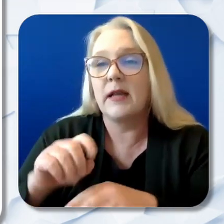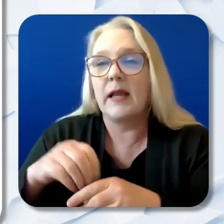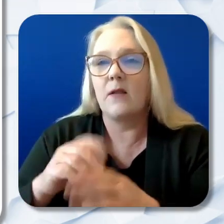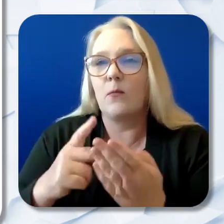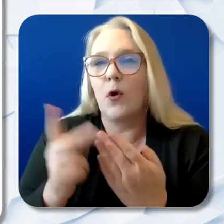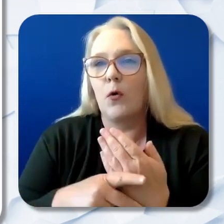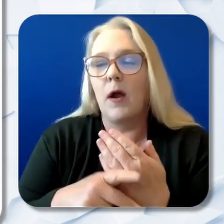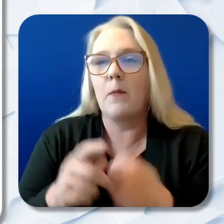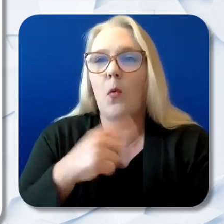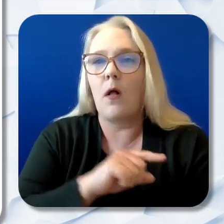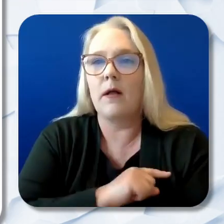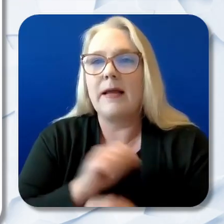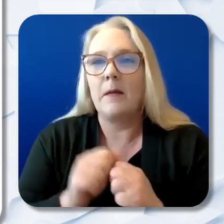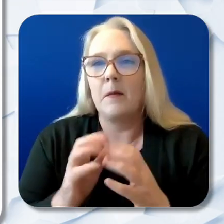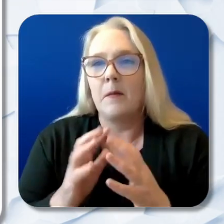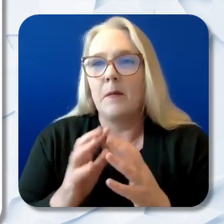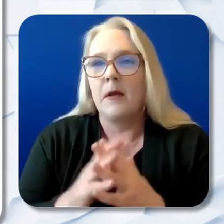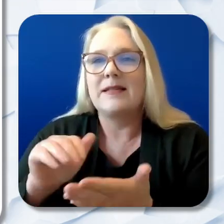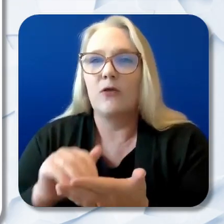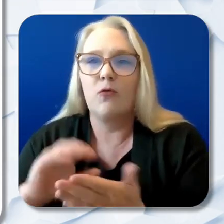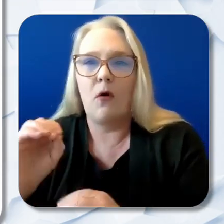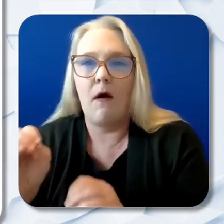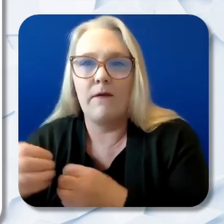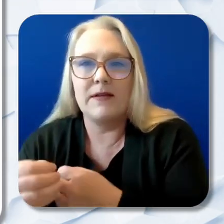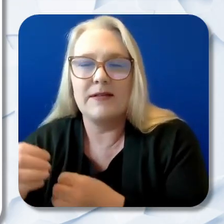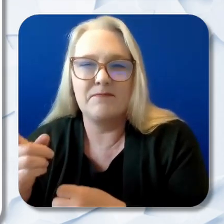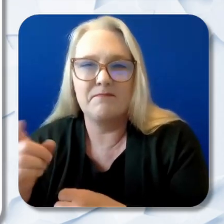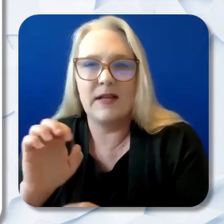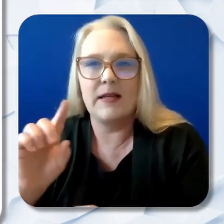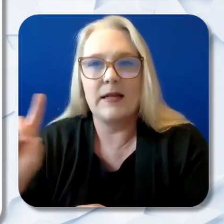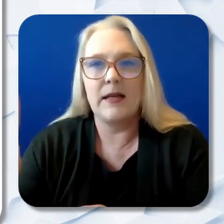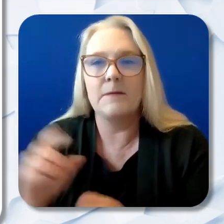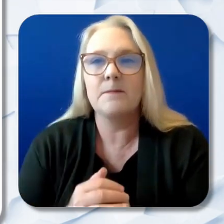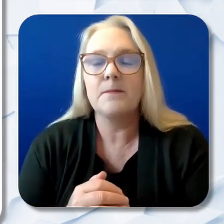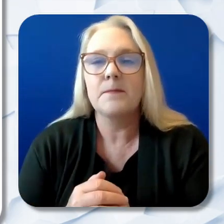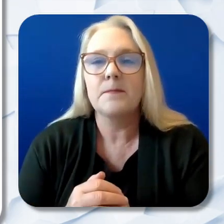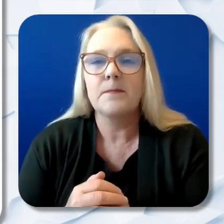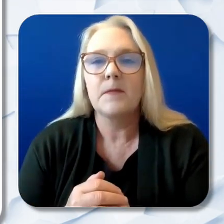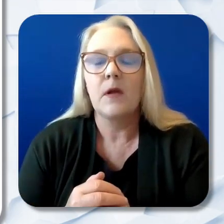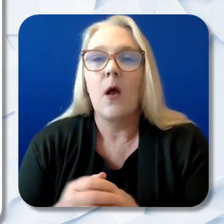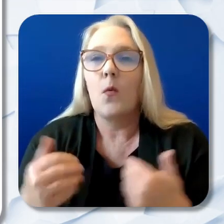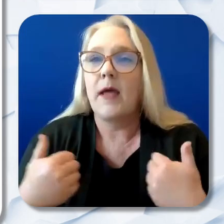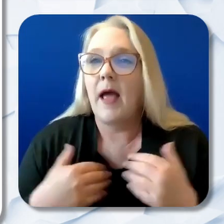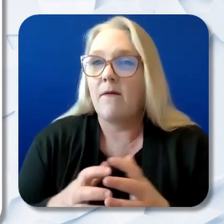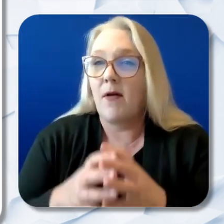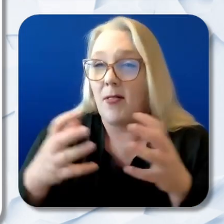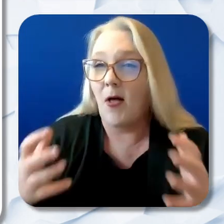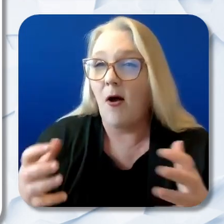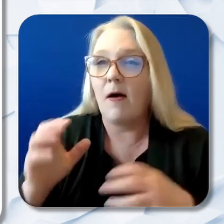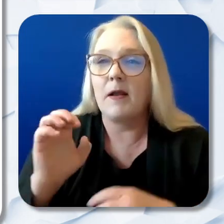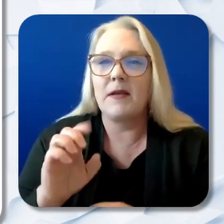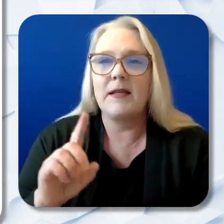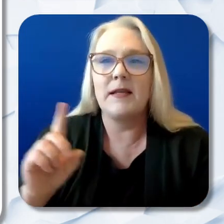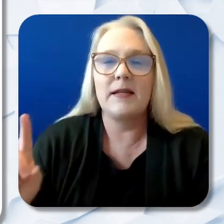Quality Implementation Central Office at EED. Beyond us, we've got a lot of